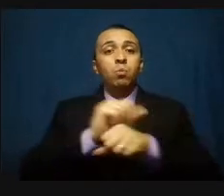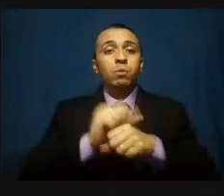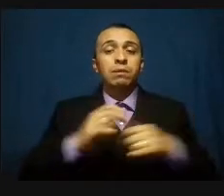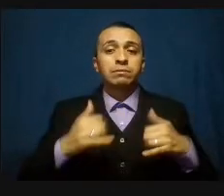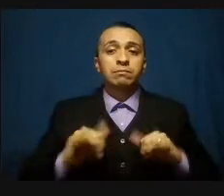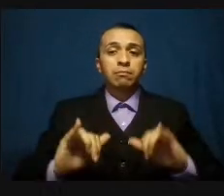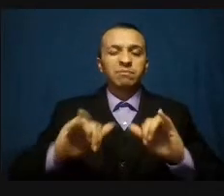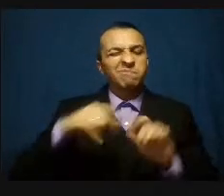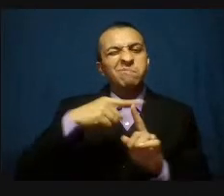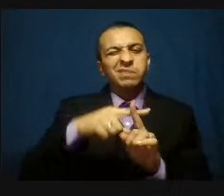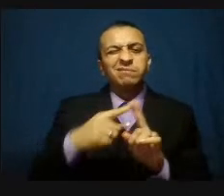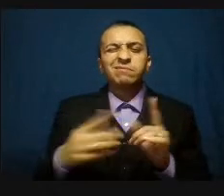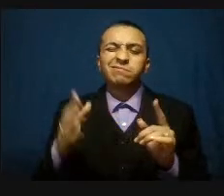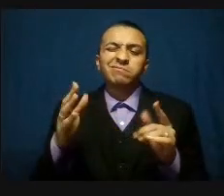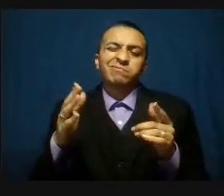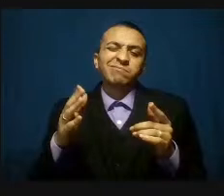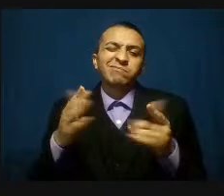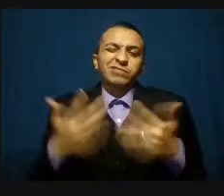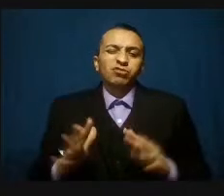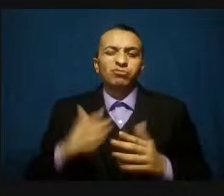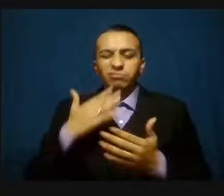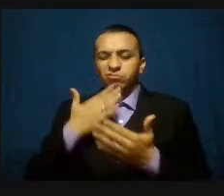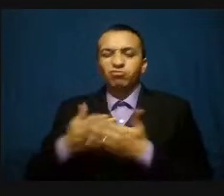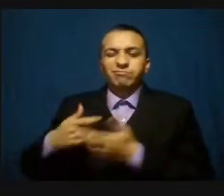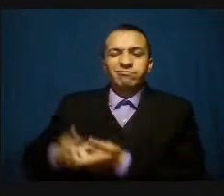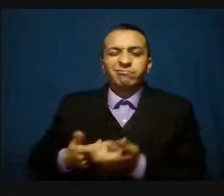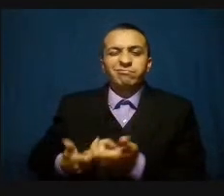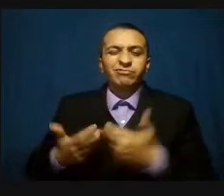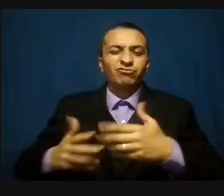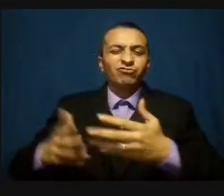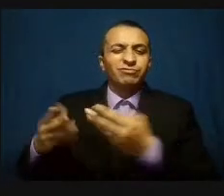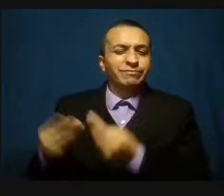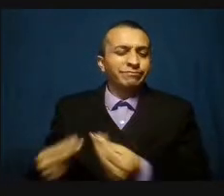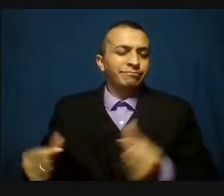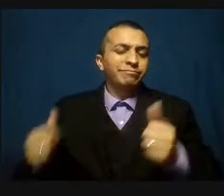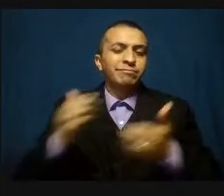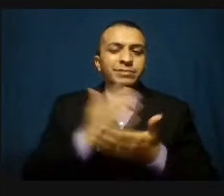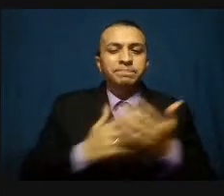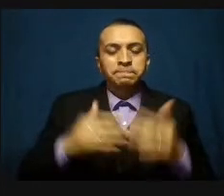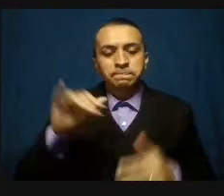done. Primarily in the suppression repair, we've been